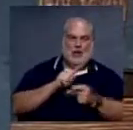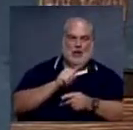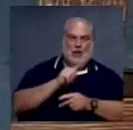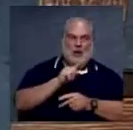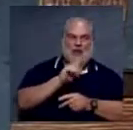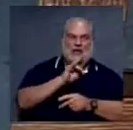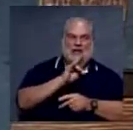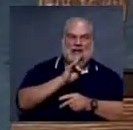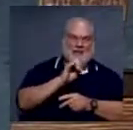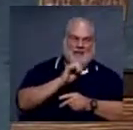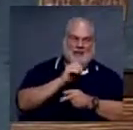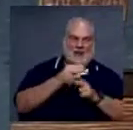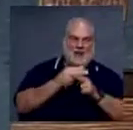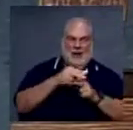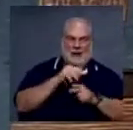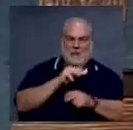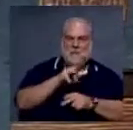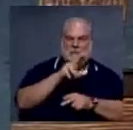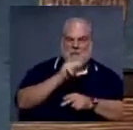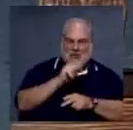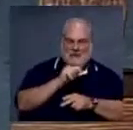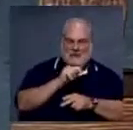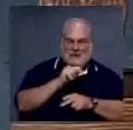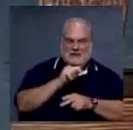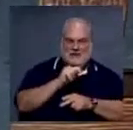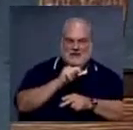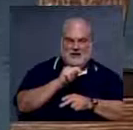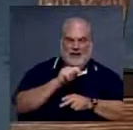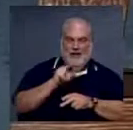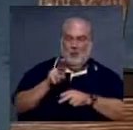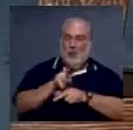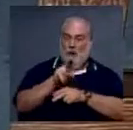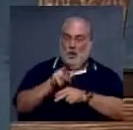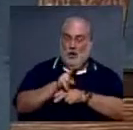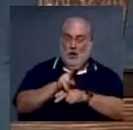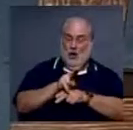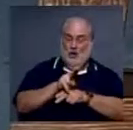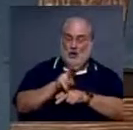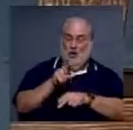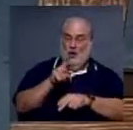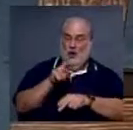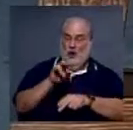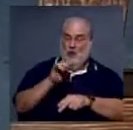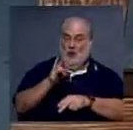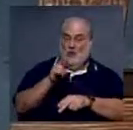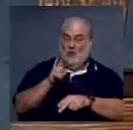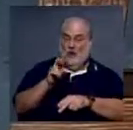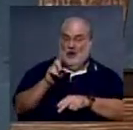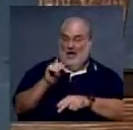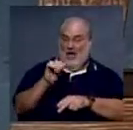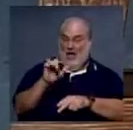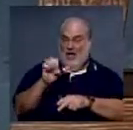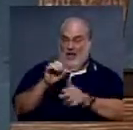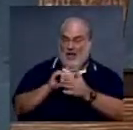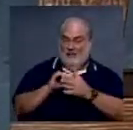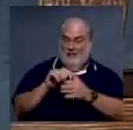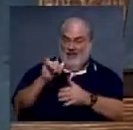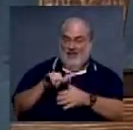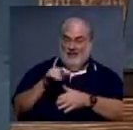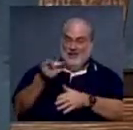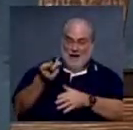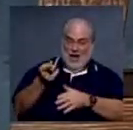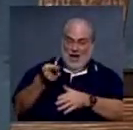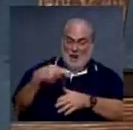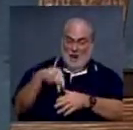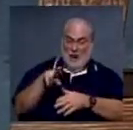mutt. But we utilize the amenities down at Riverdale all the time. We're always there at that specific